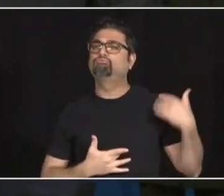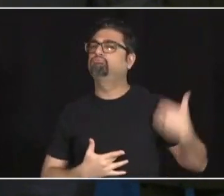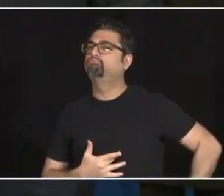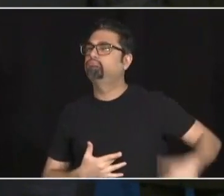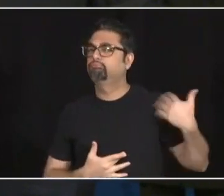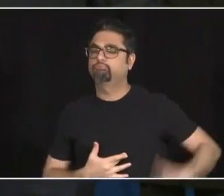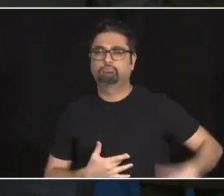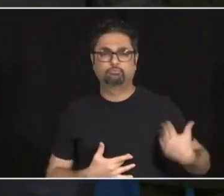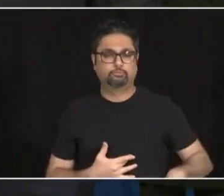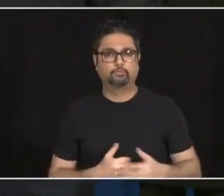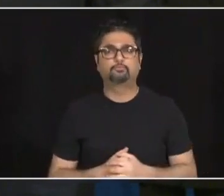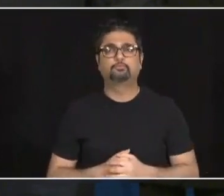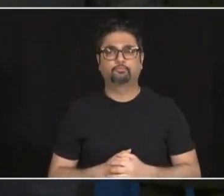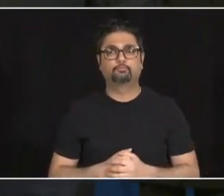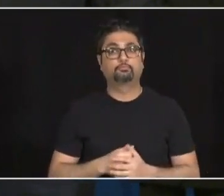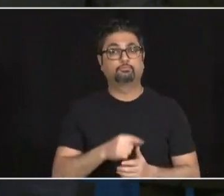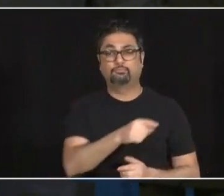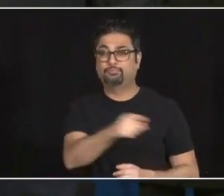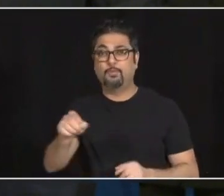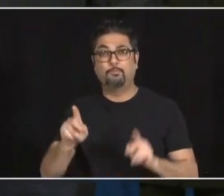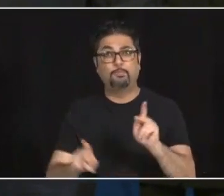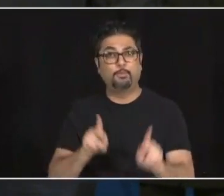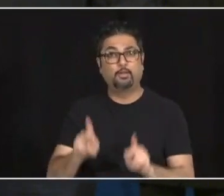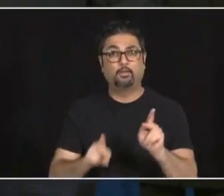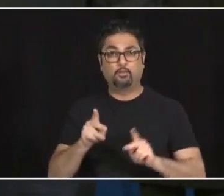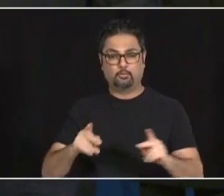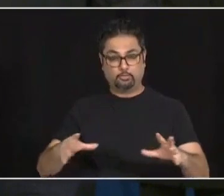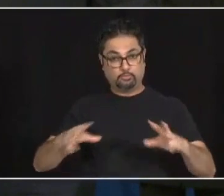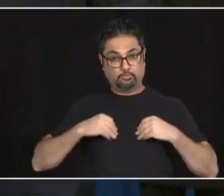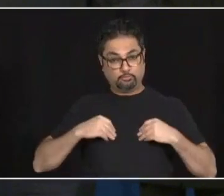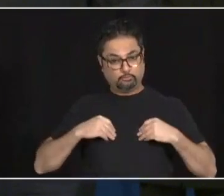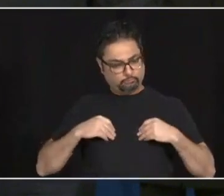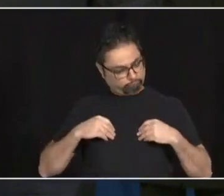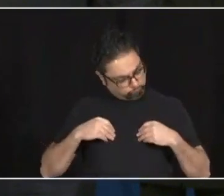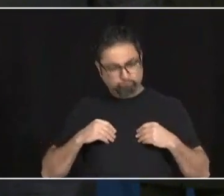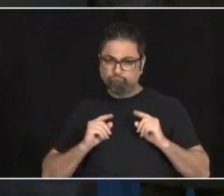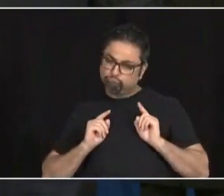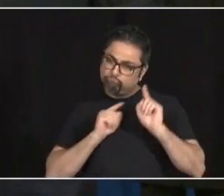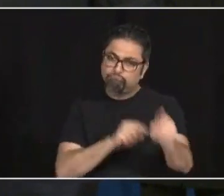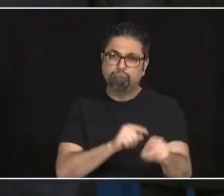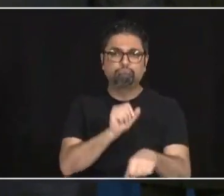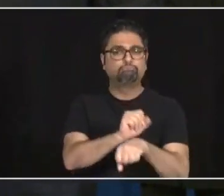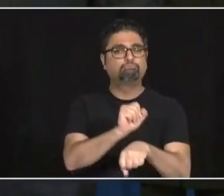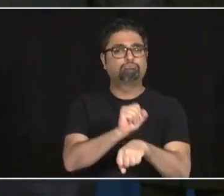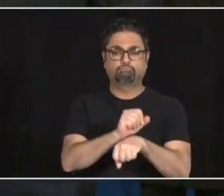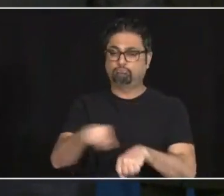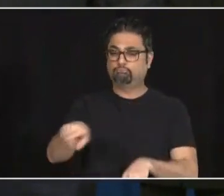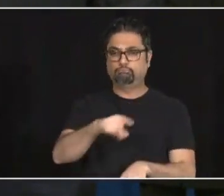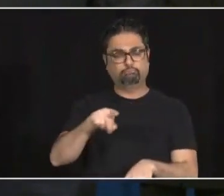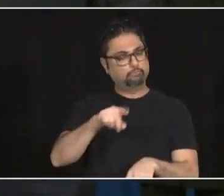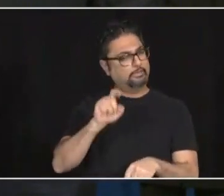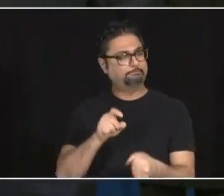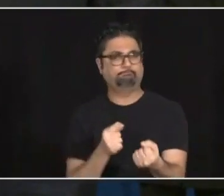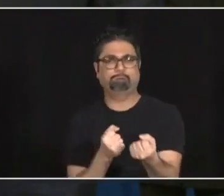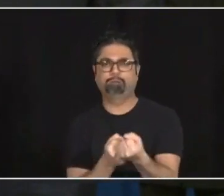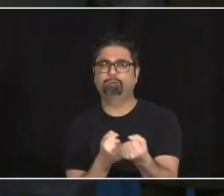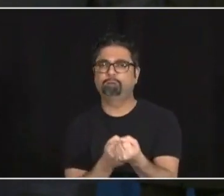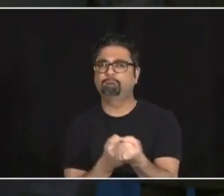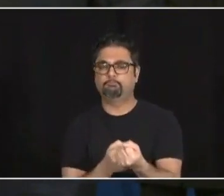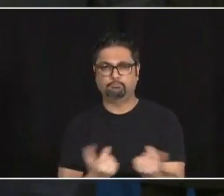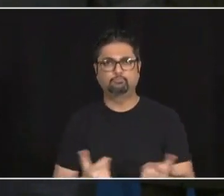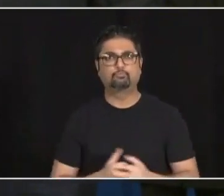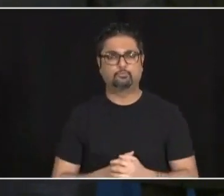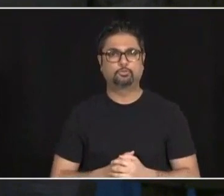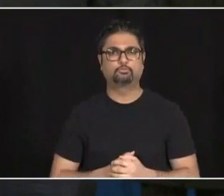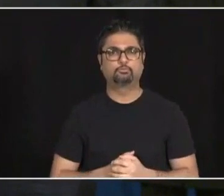most important call of public service to protect and care for those in need. I would also again like to thank the federal